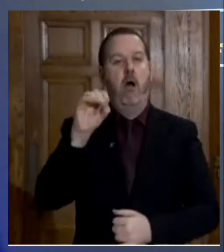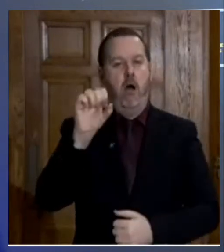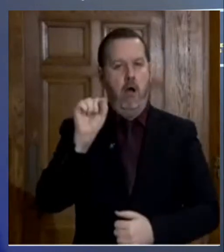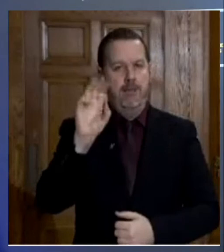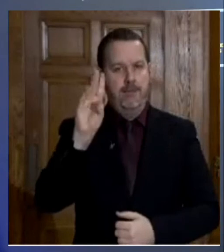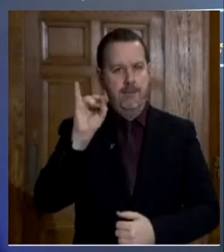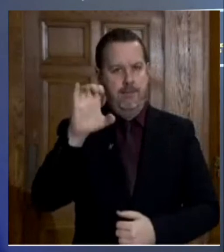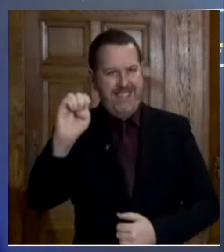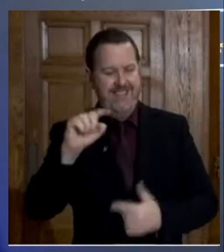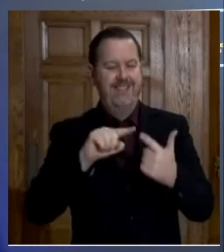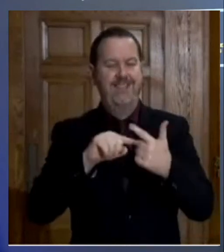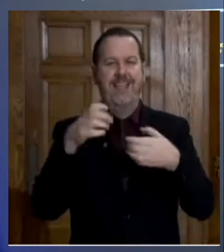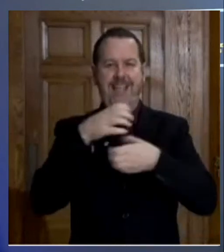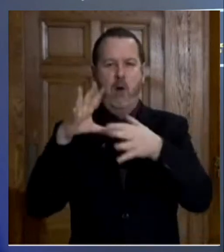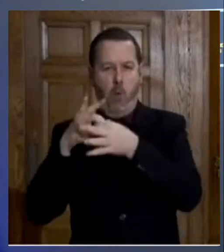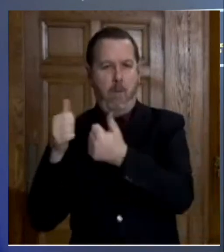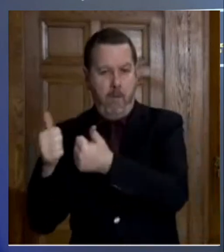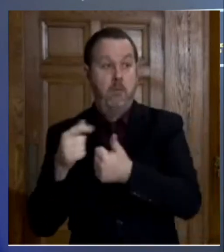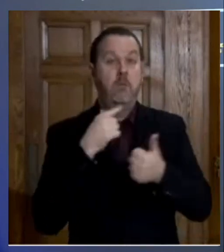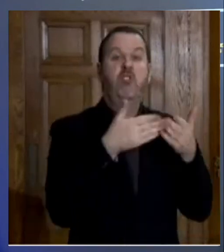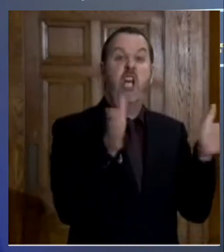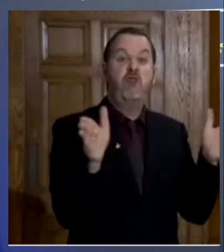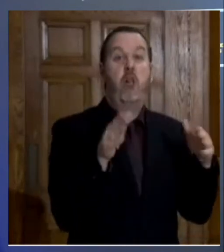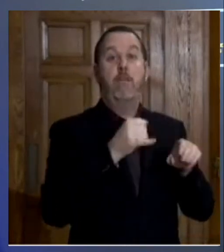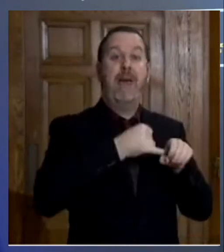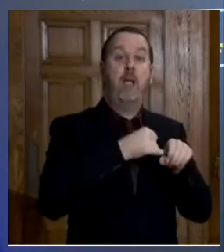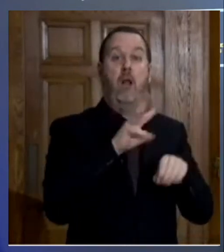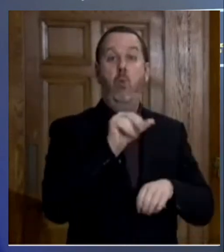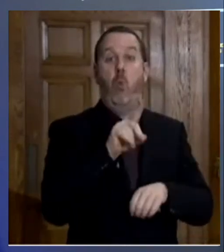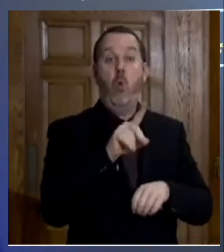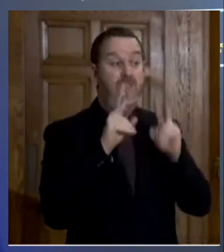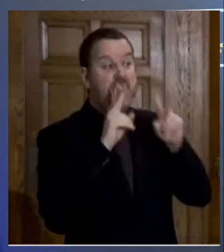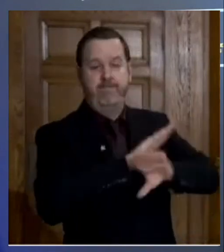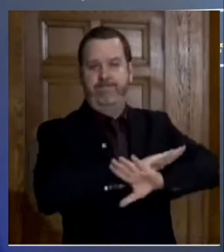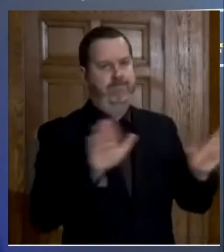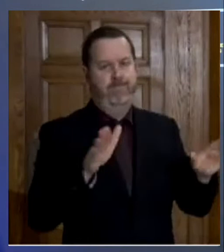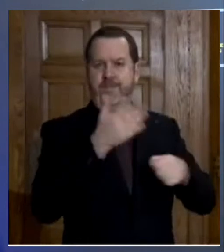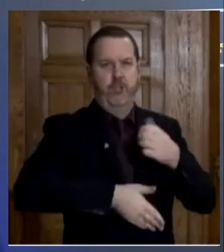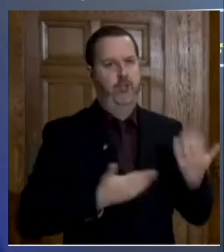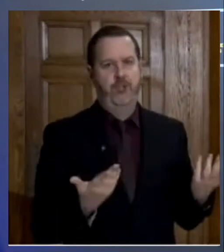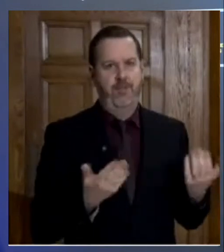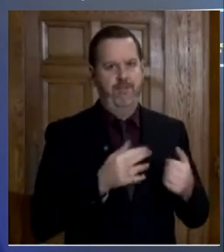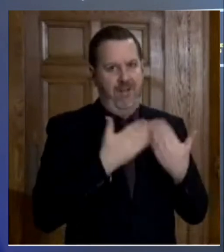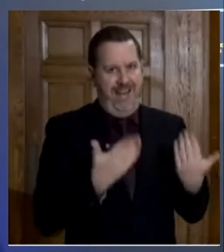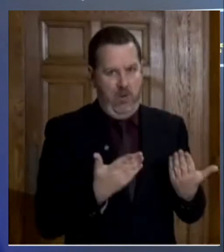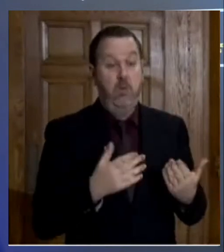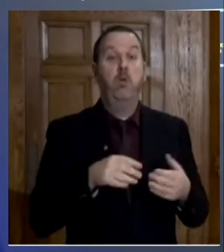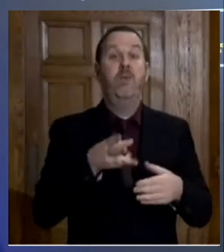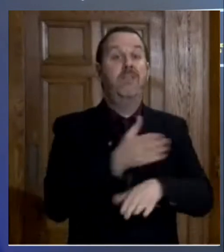to general medical wards will no longer be permitted. The new visiting policy will be implemented from this